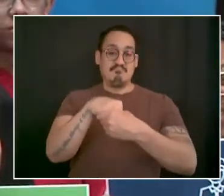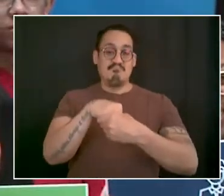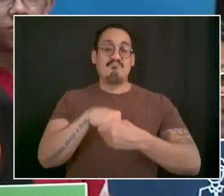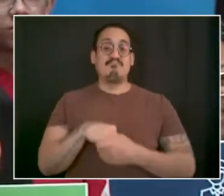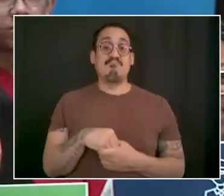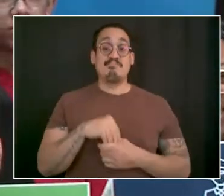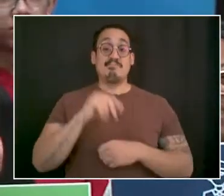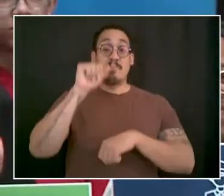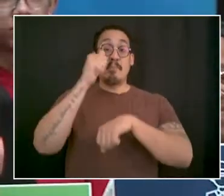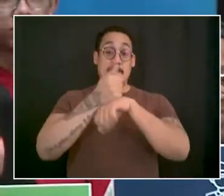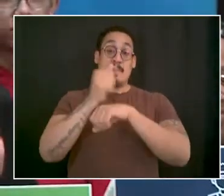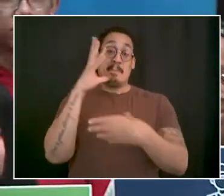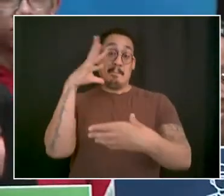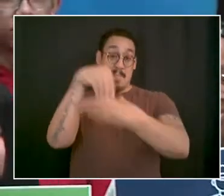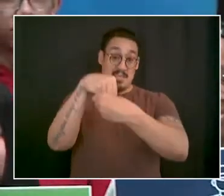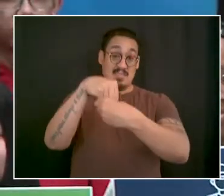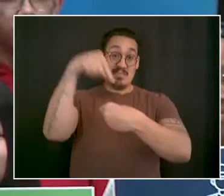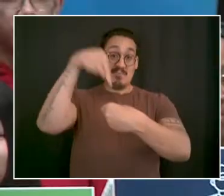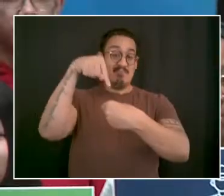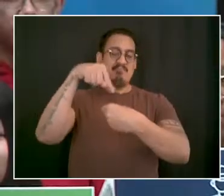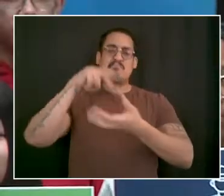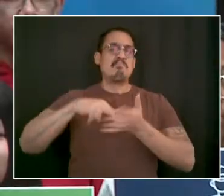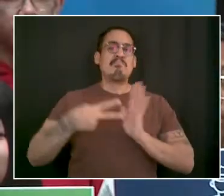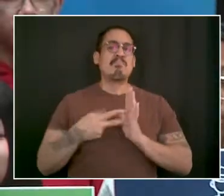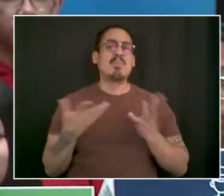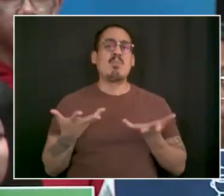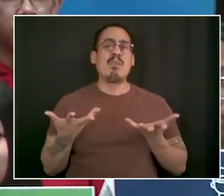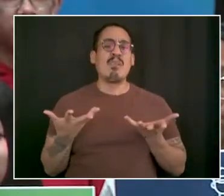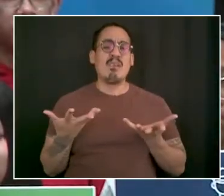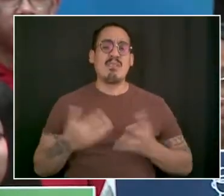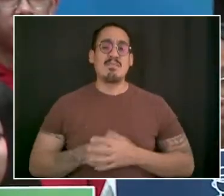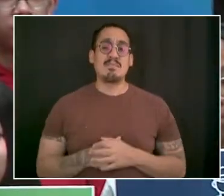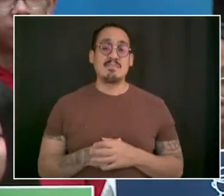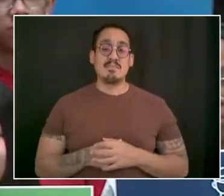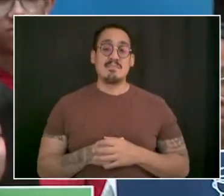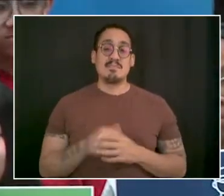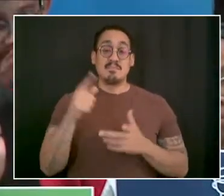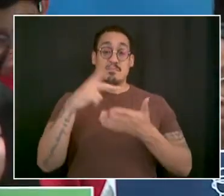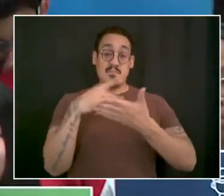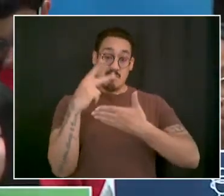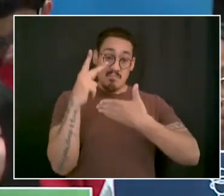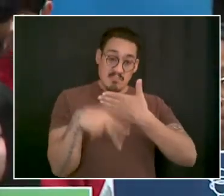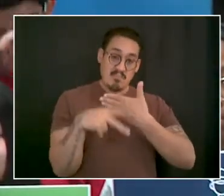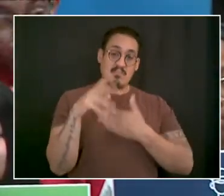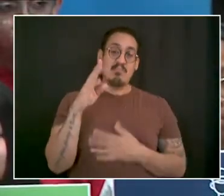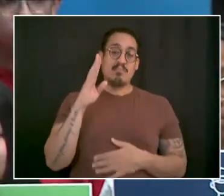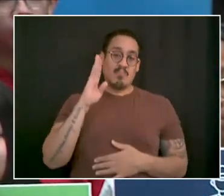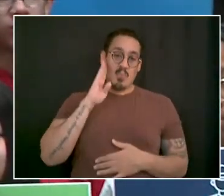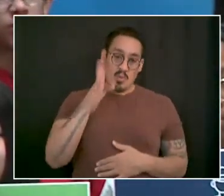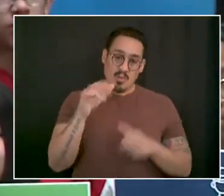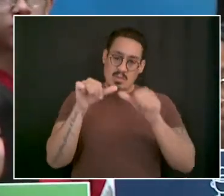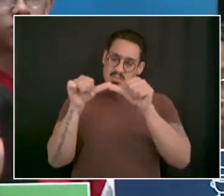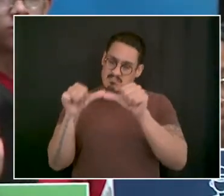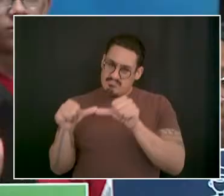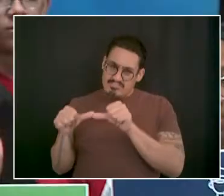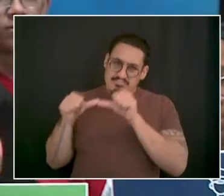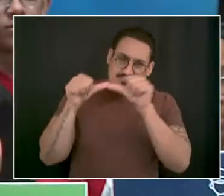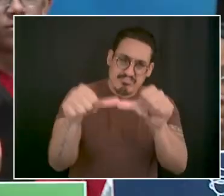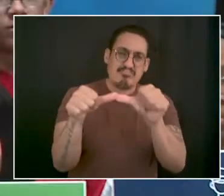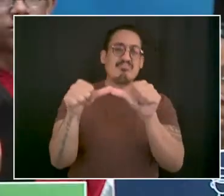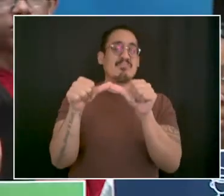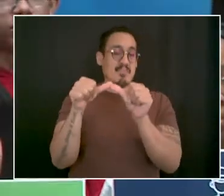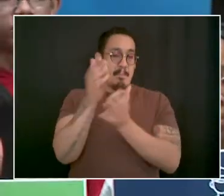Baseline, what does that mean? That means the programs will be a permanent part of cities'